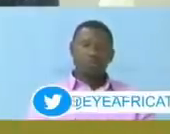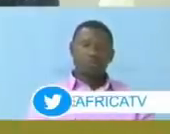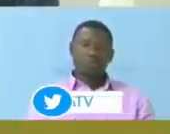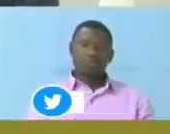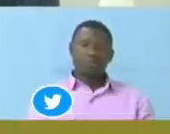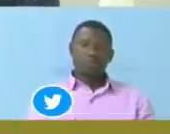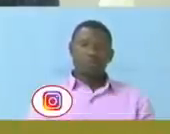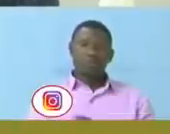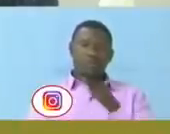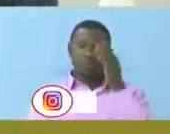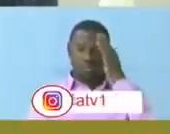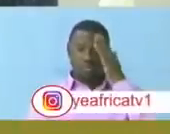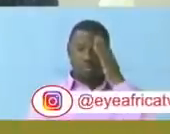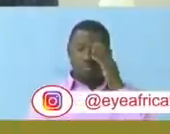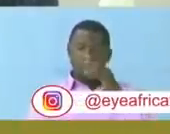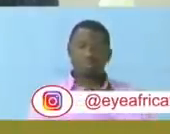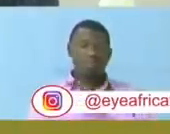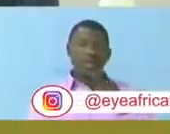destroying